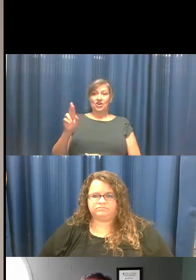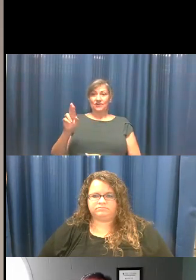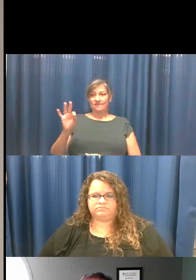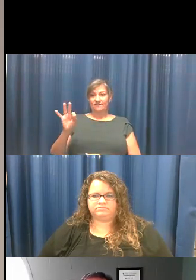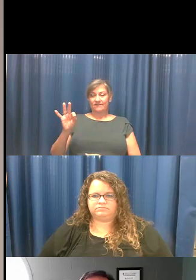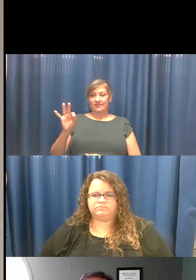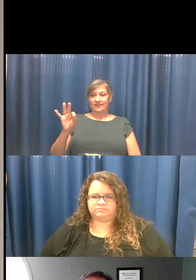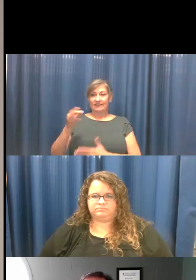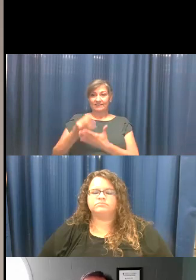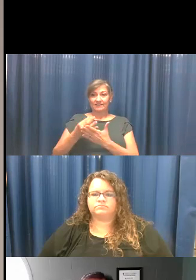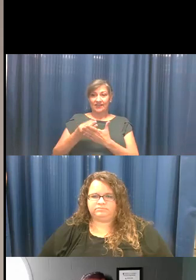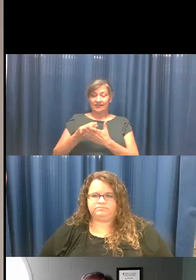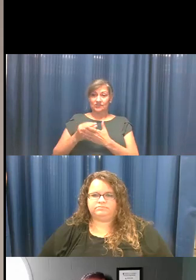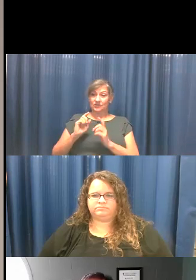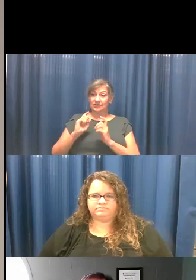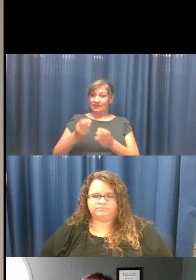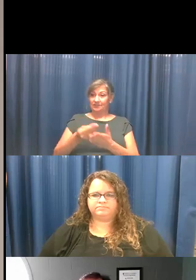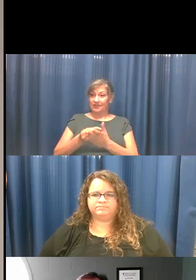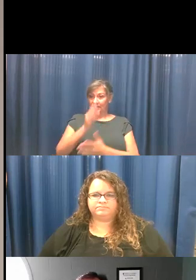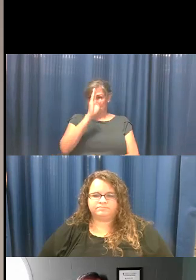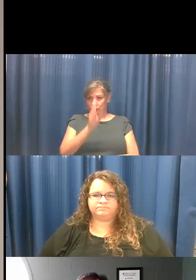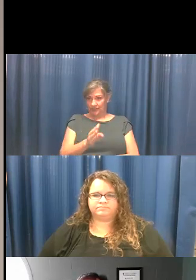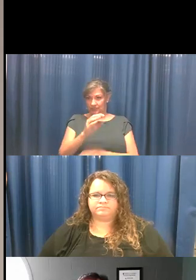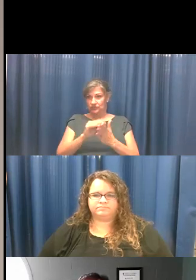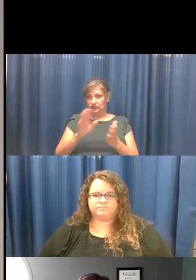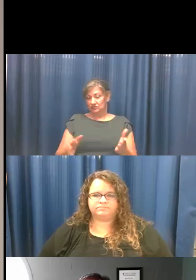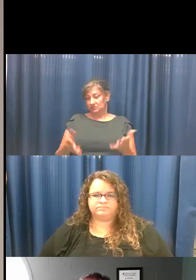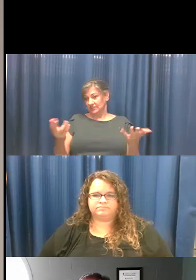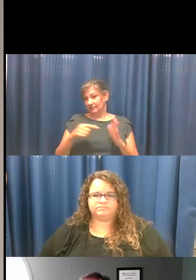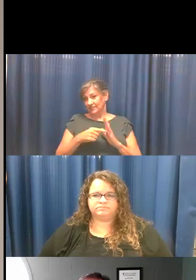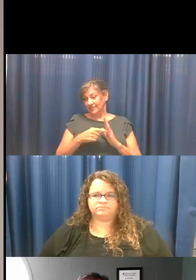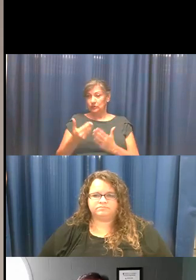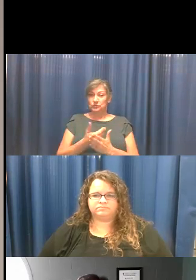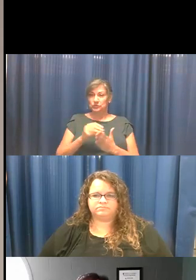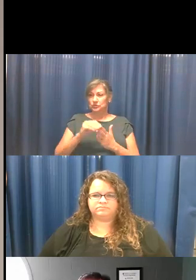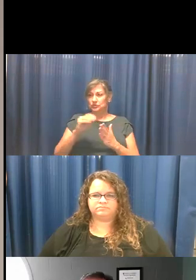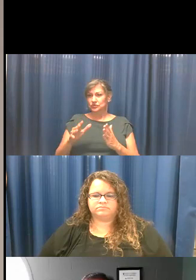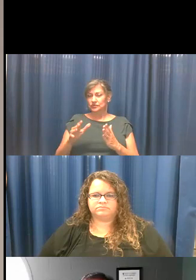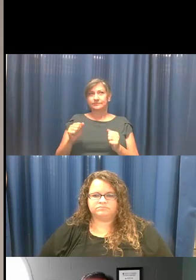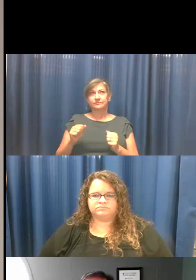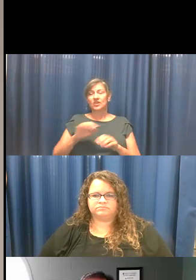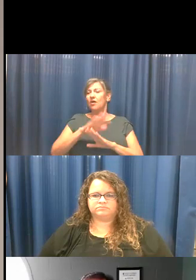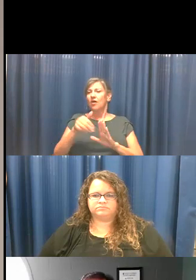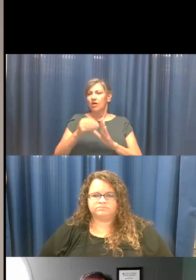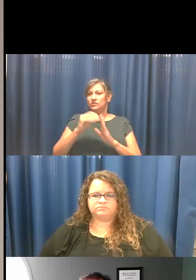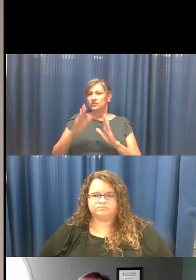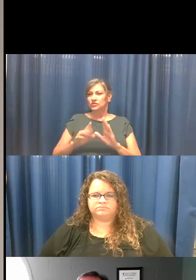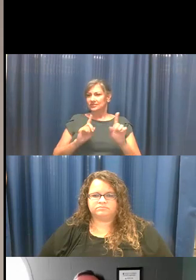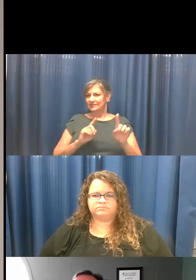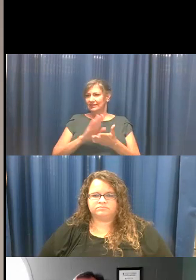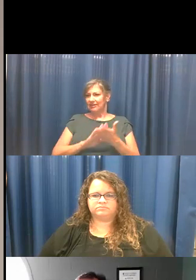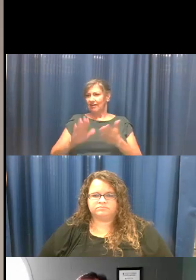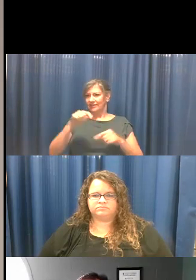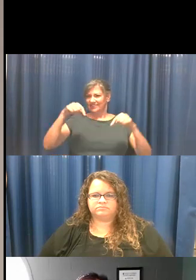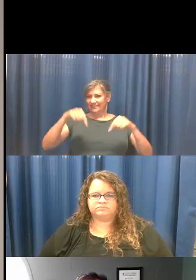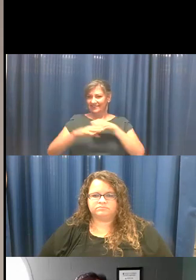of that money out directly to students. So for example, new students, all students attending college this fall